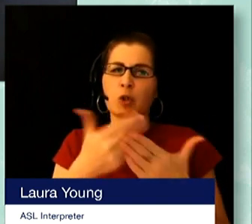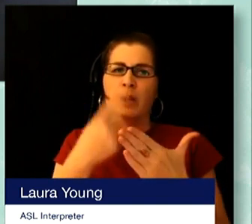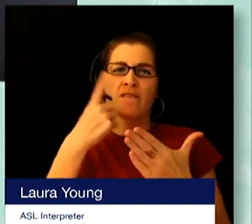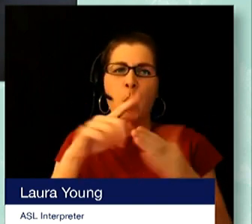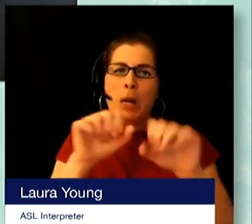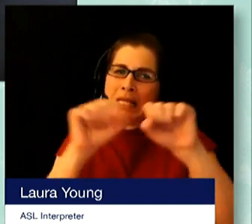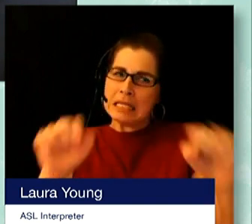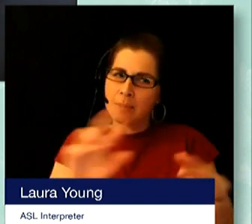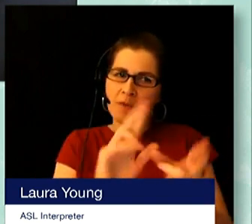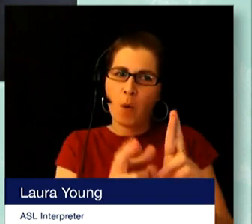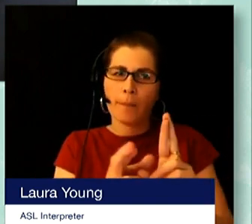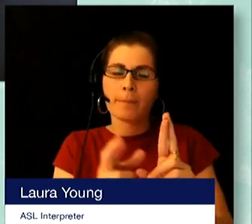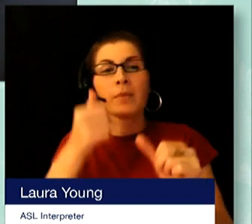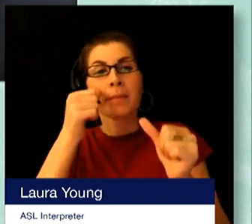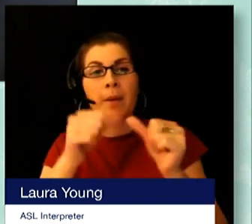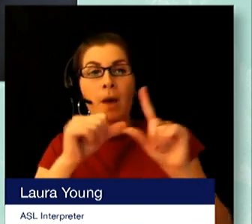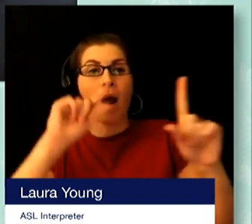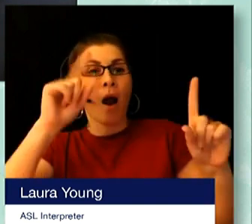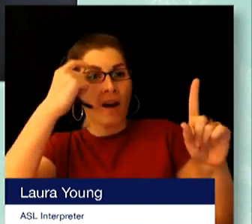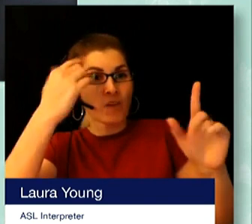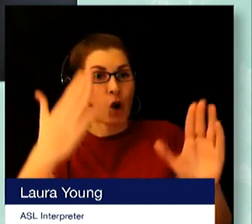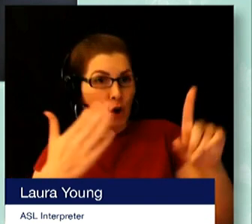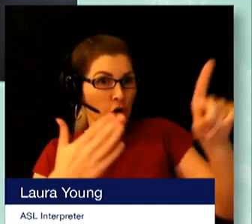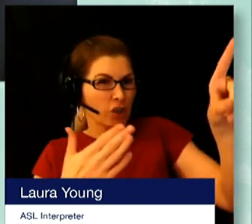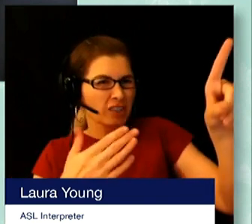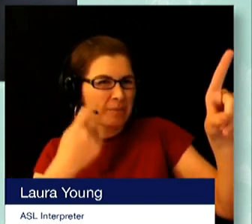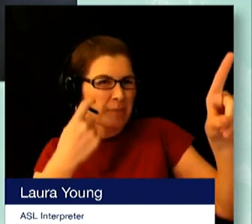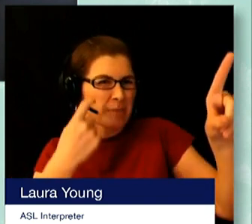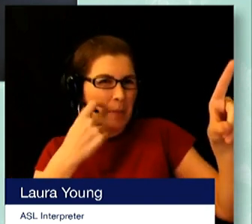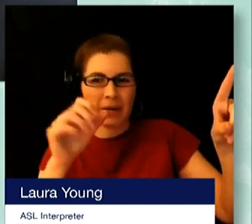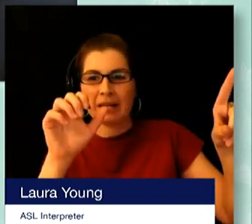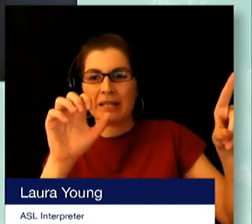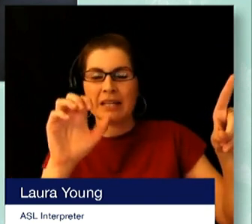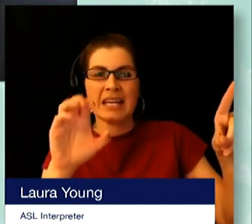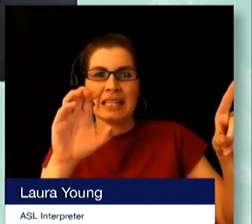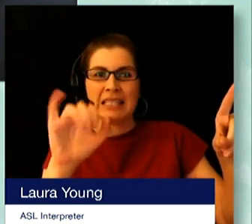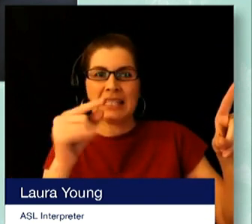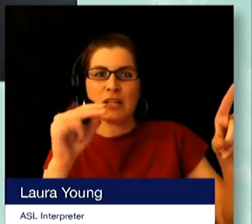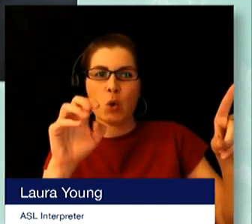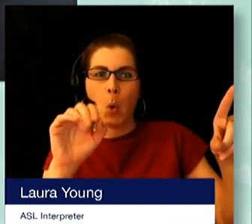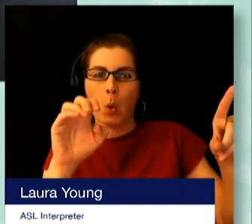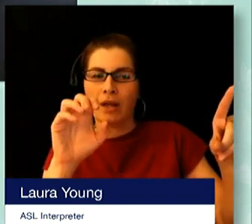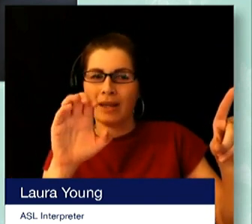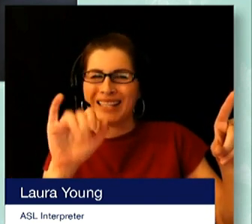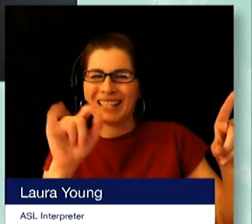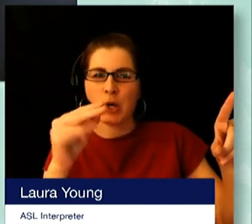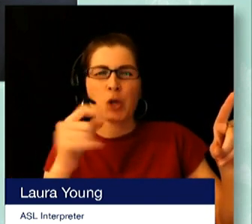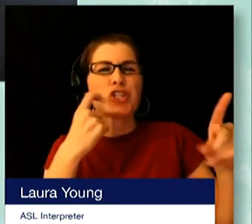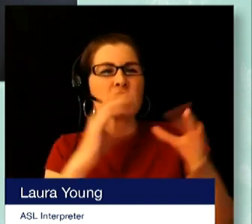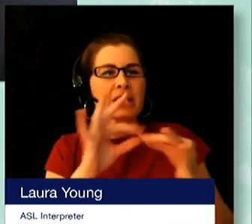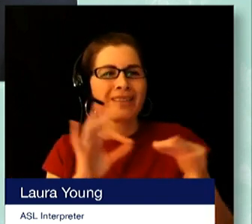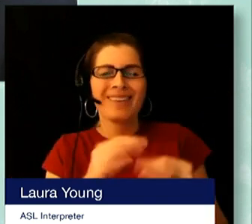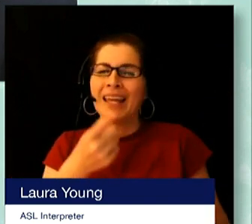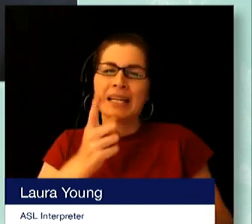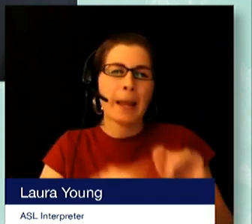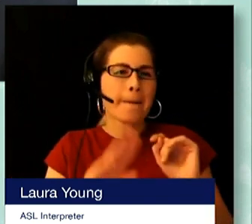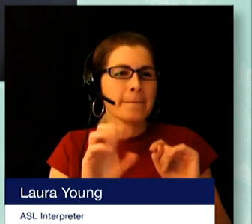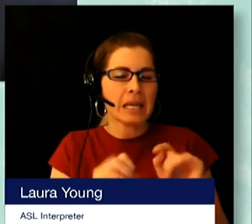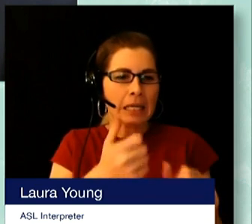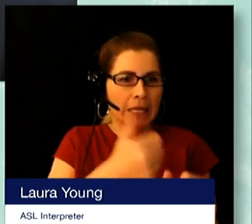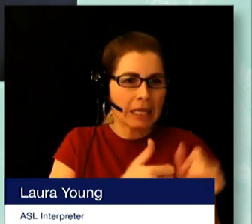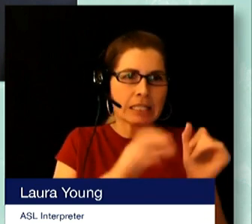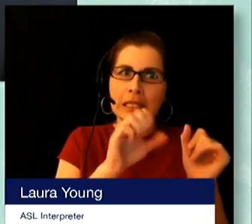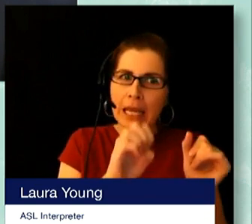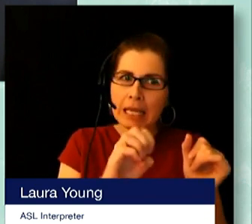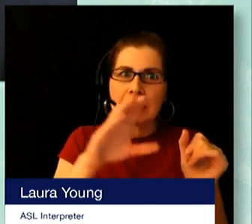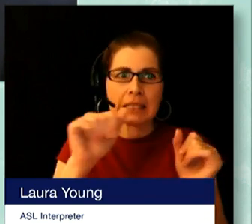look to governors, for example, and what Cyntoia talked about a few minutes ago, this can't be a case-by-case decision-making process with clemency and commutations.